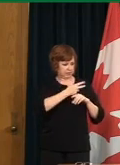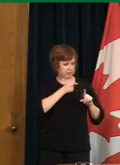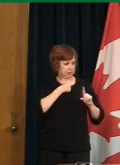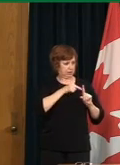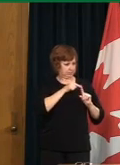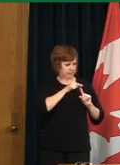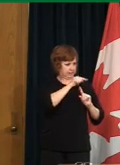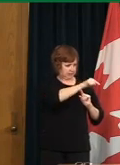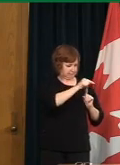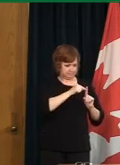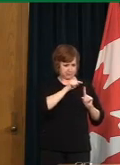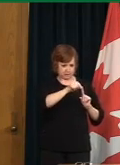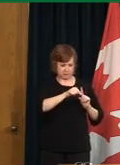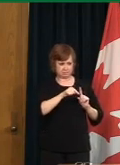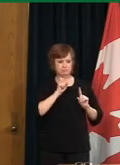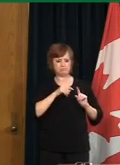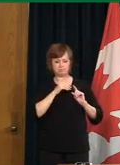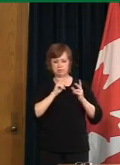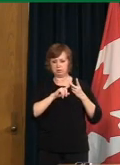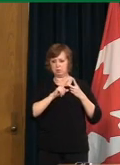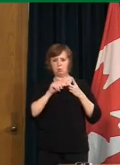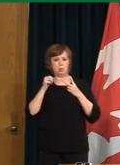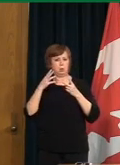daily lives at work, at school,